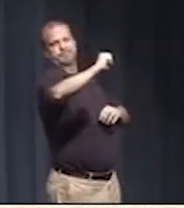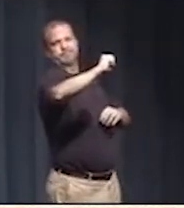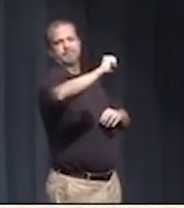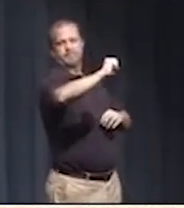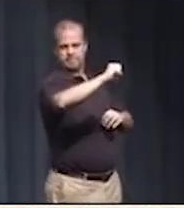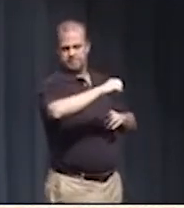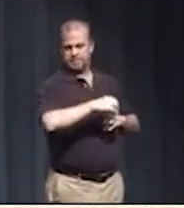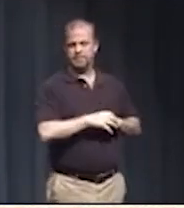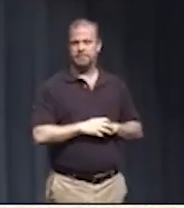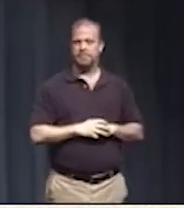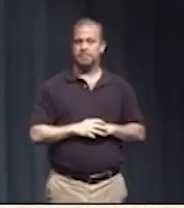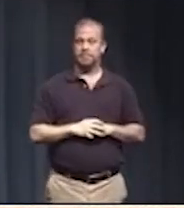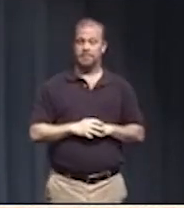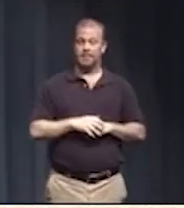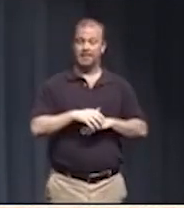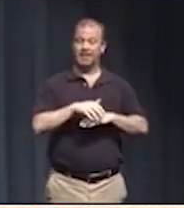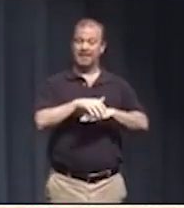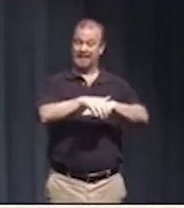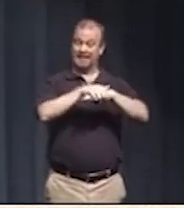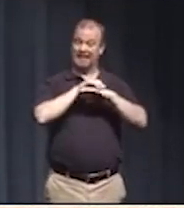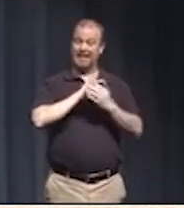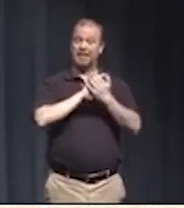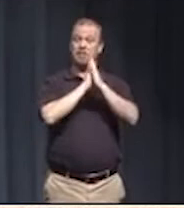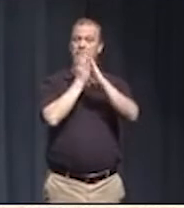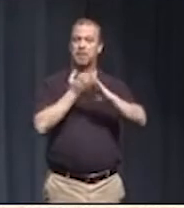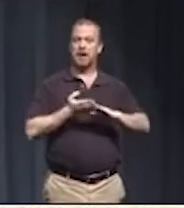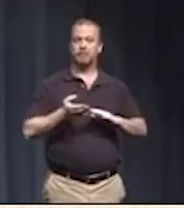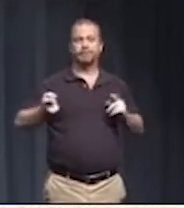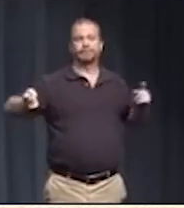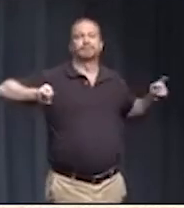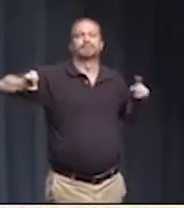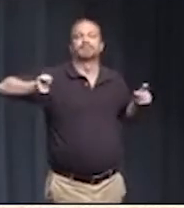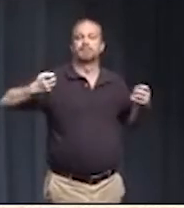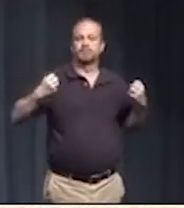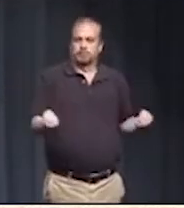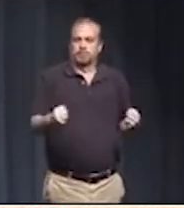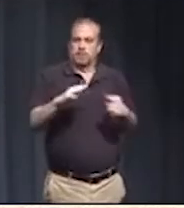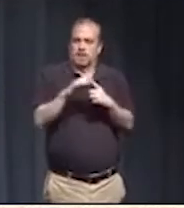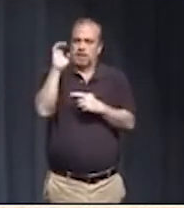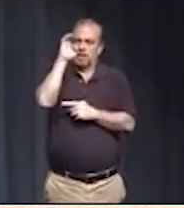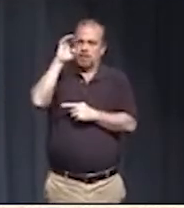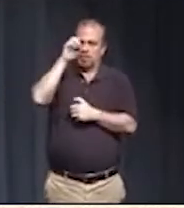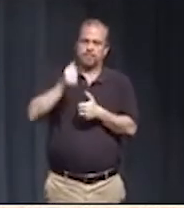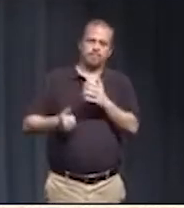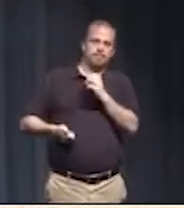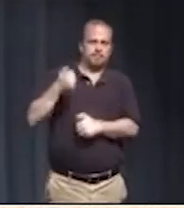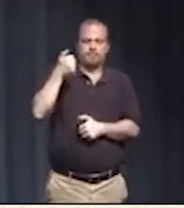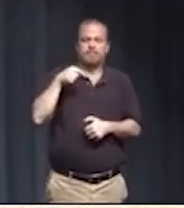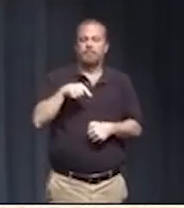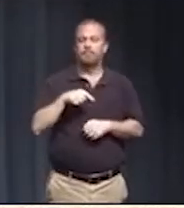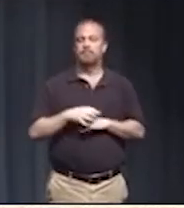and basically turned England into the powerhouse of Europe. One of the most fascinating things through